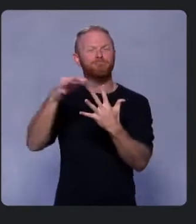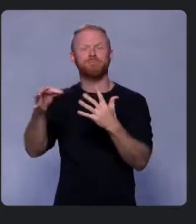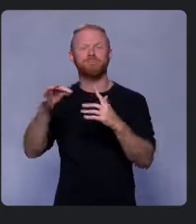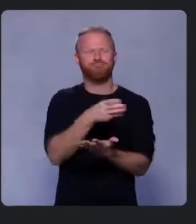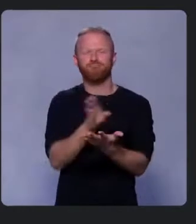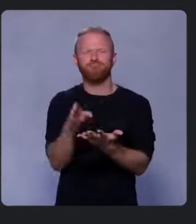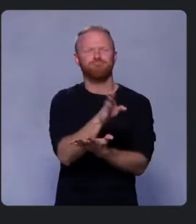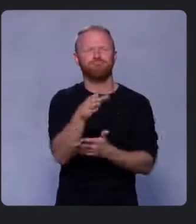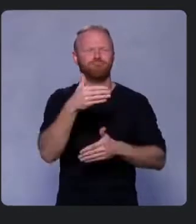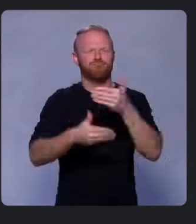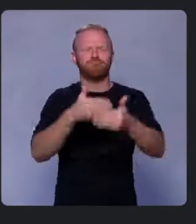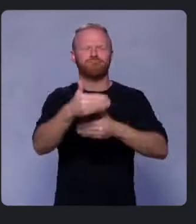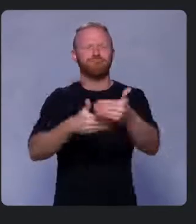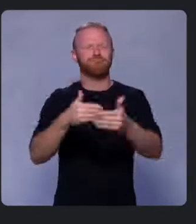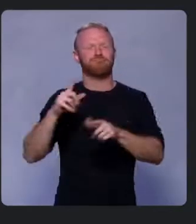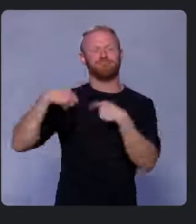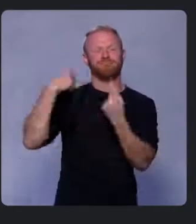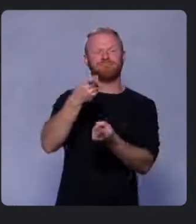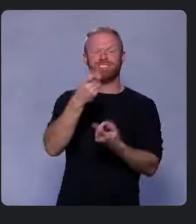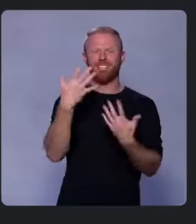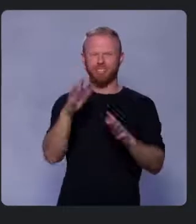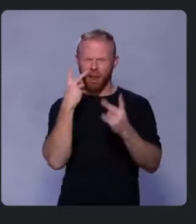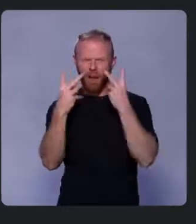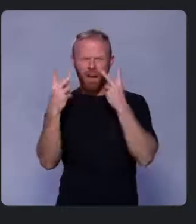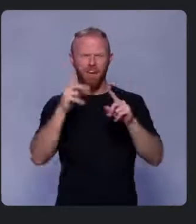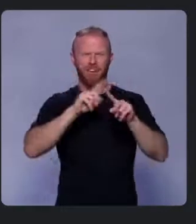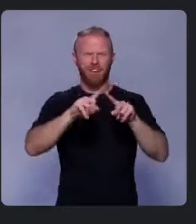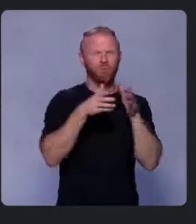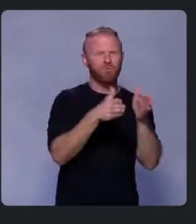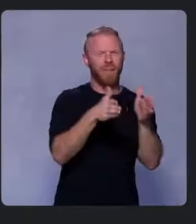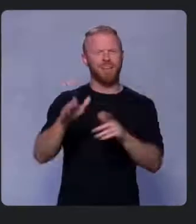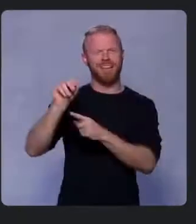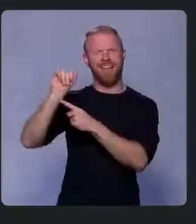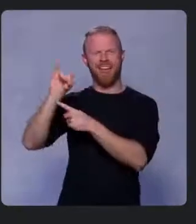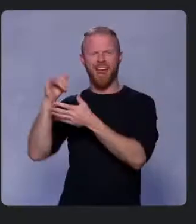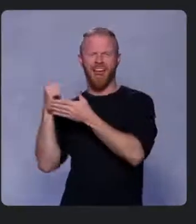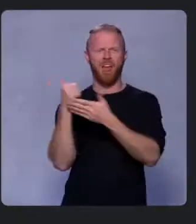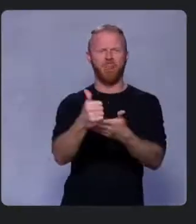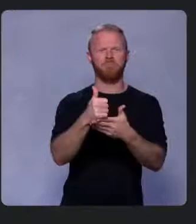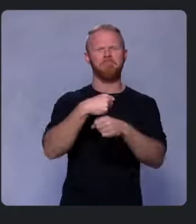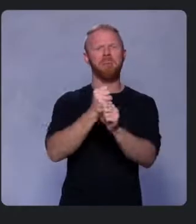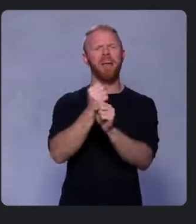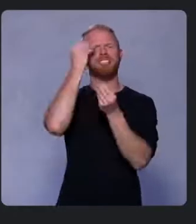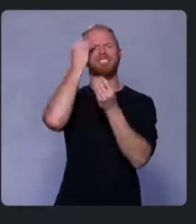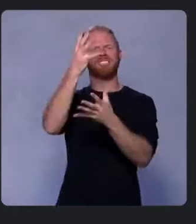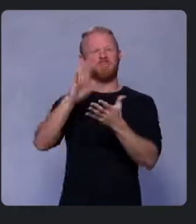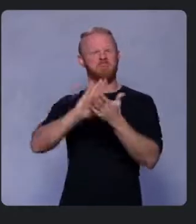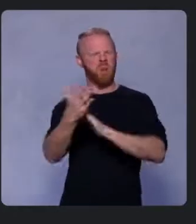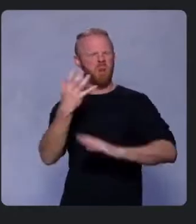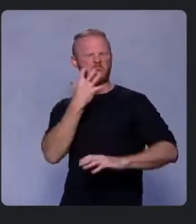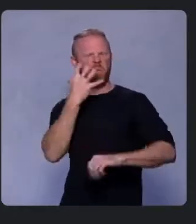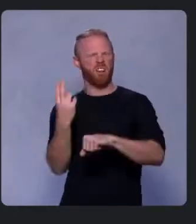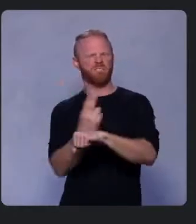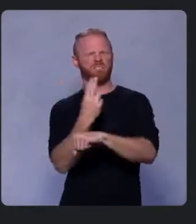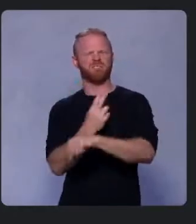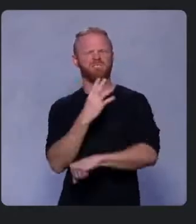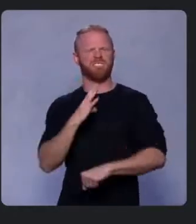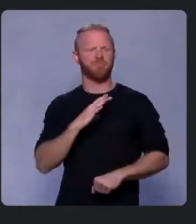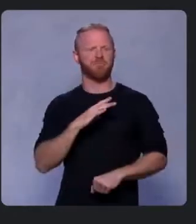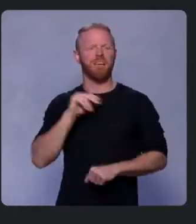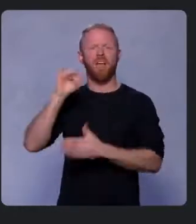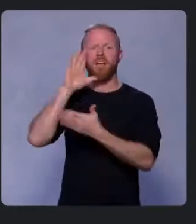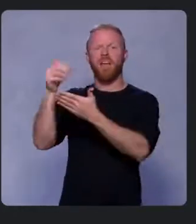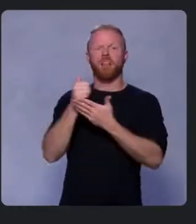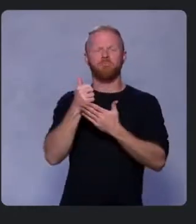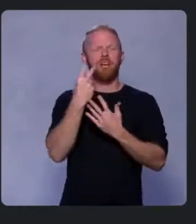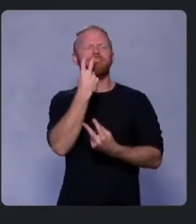physical world. You've heard many of the ways we're using AI to make information more useful for you. AI can also help us revisit our favorite memories and